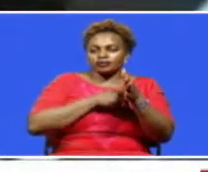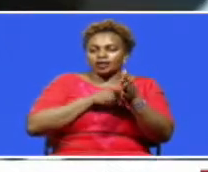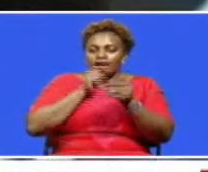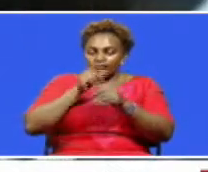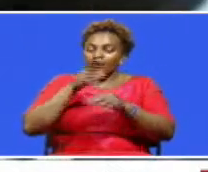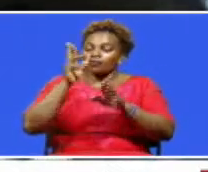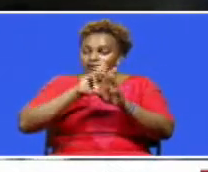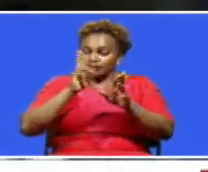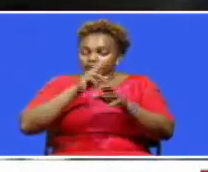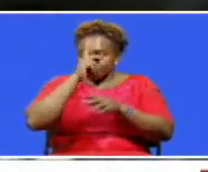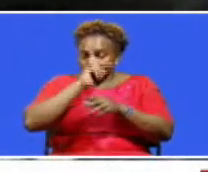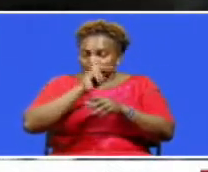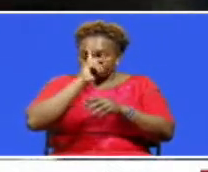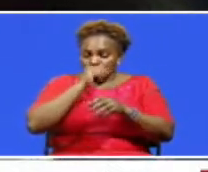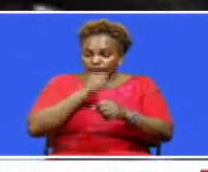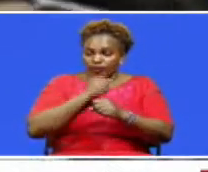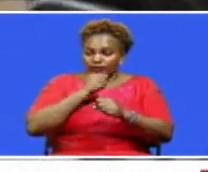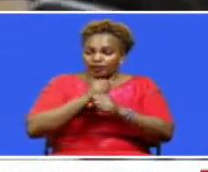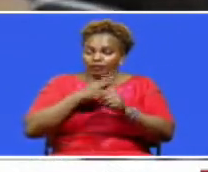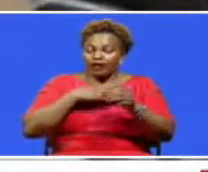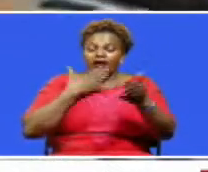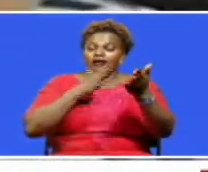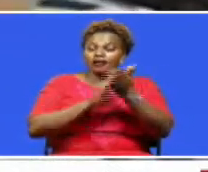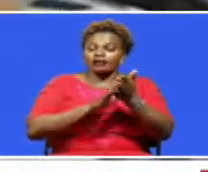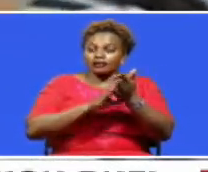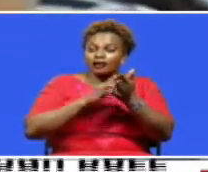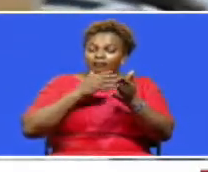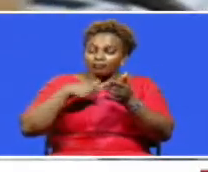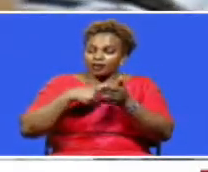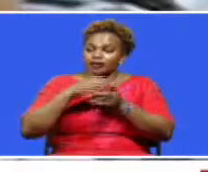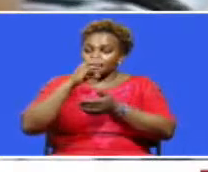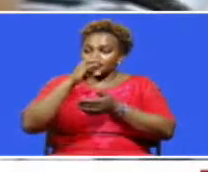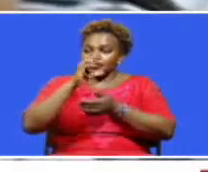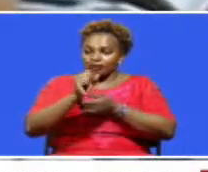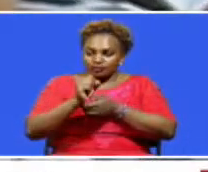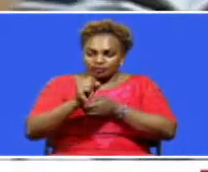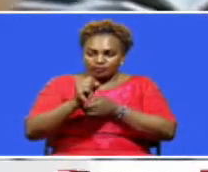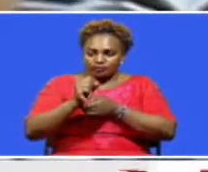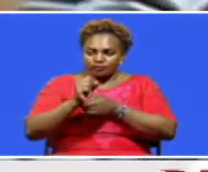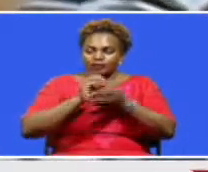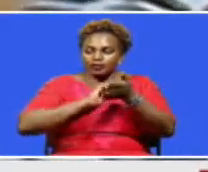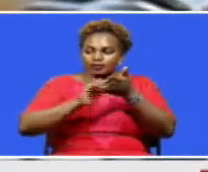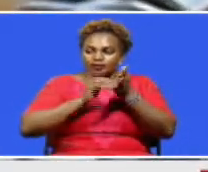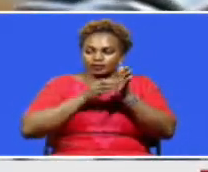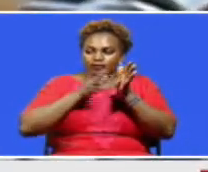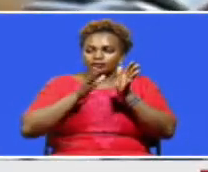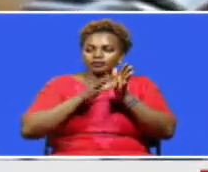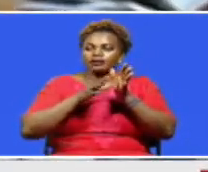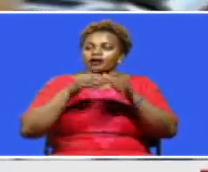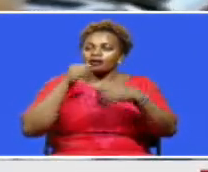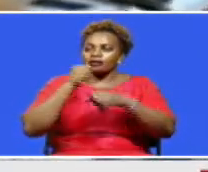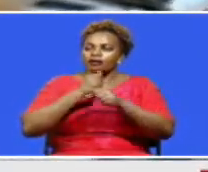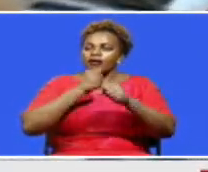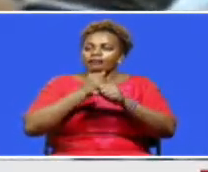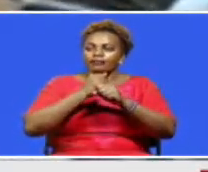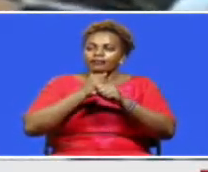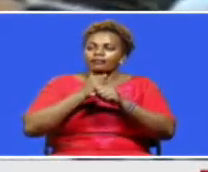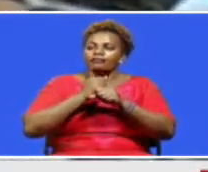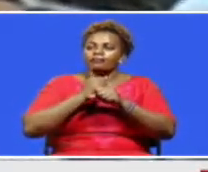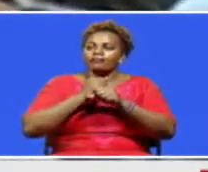girl. I have shown you my correspondences. You were a CS. I was a cabinet secretary, yes, and I executed my